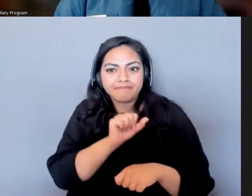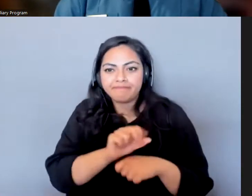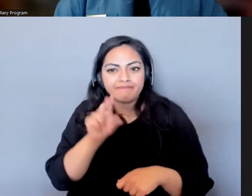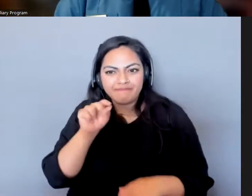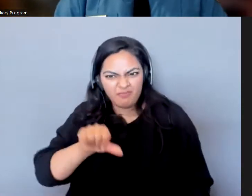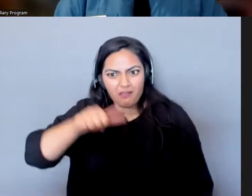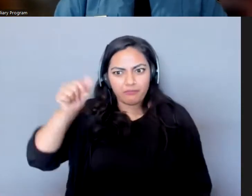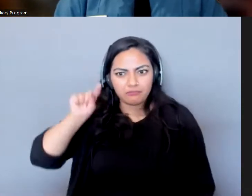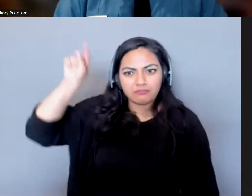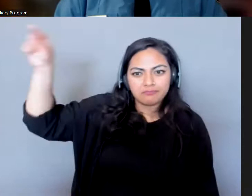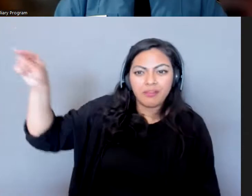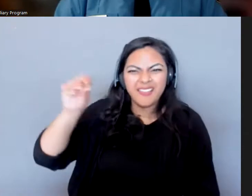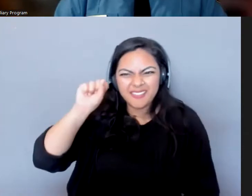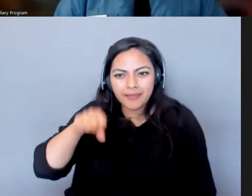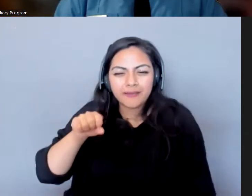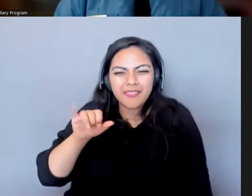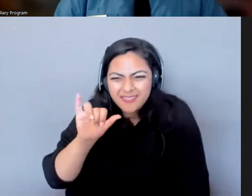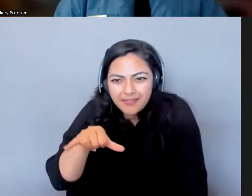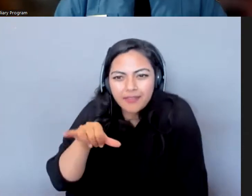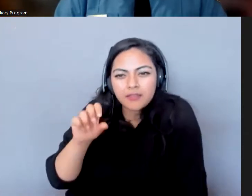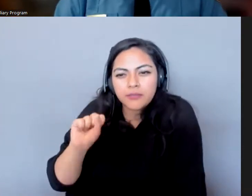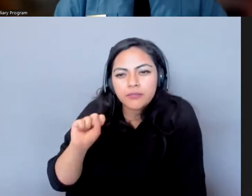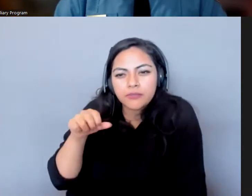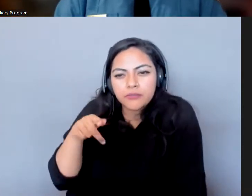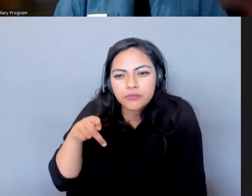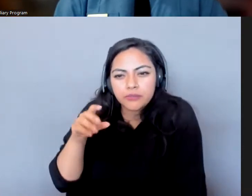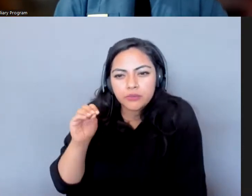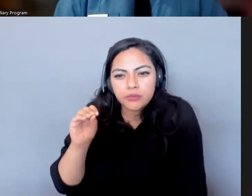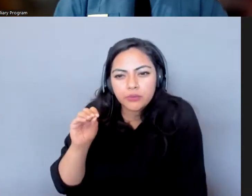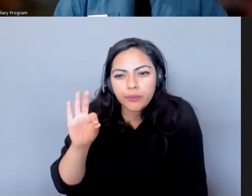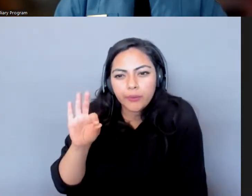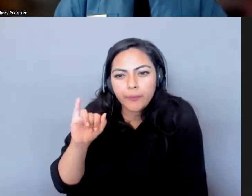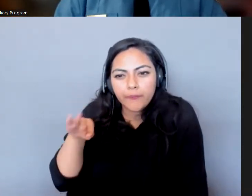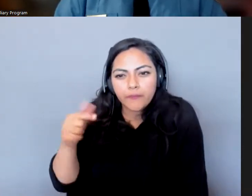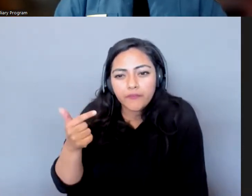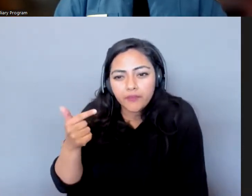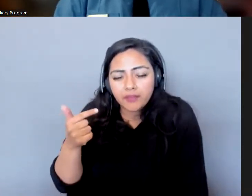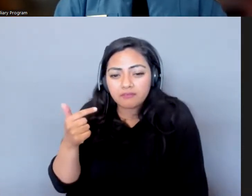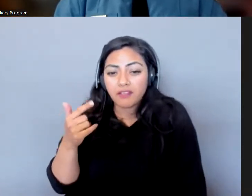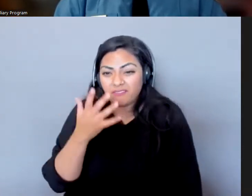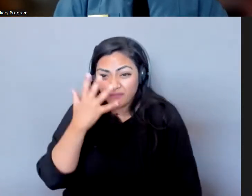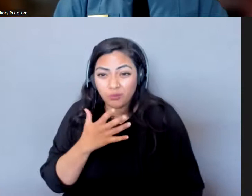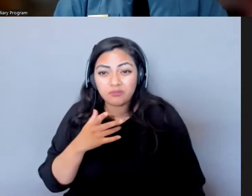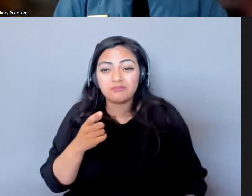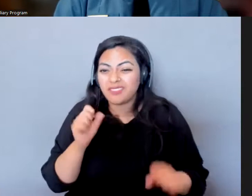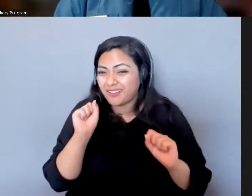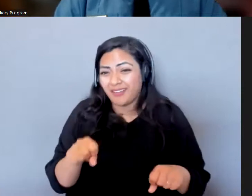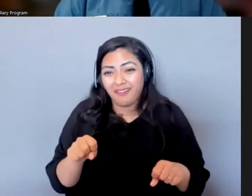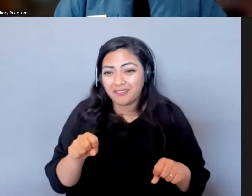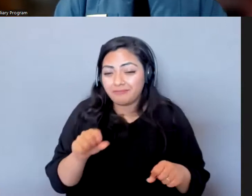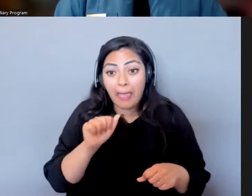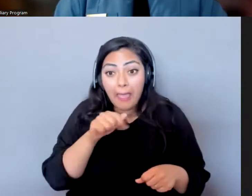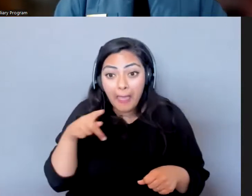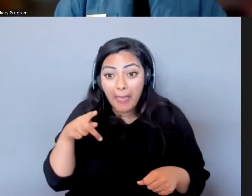anywhere. And these are simple apps that are unfortunately used on your iPhone or your Android phone. Like I can download an app and I